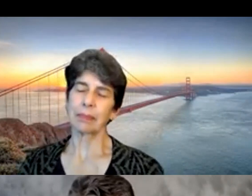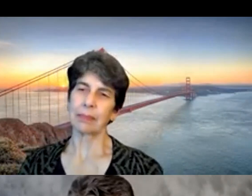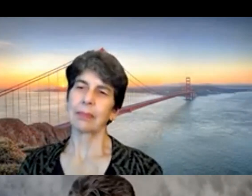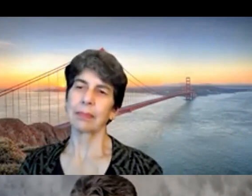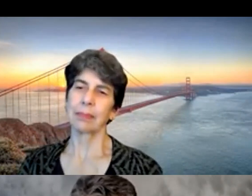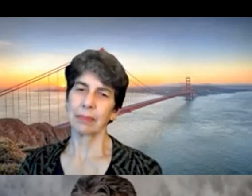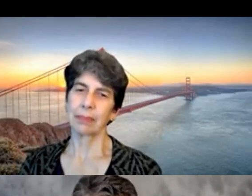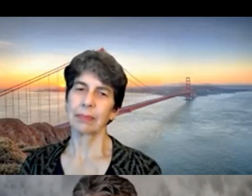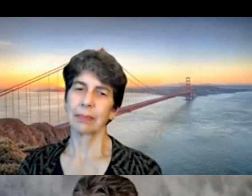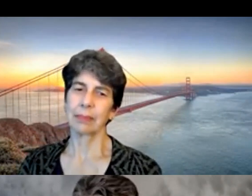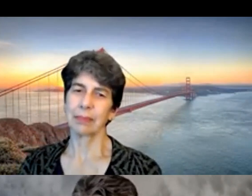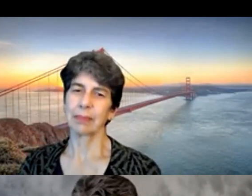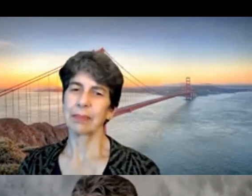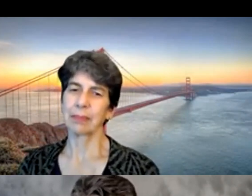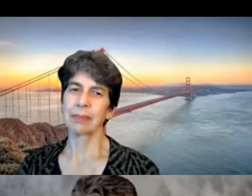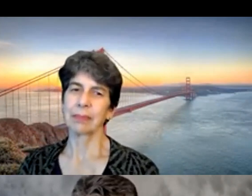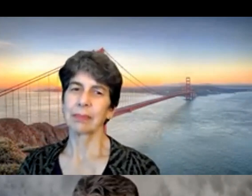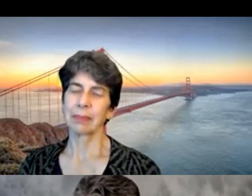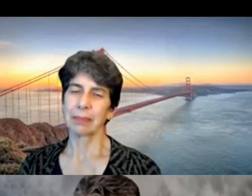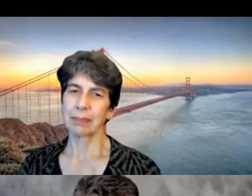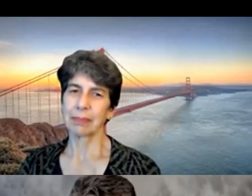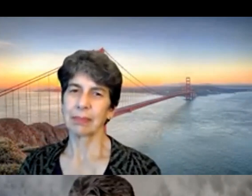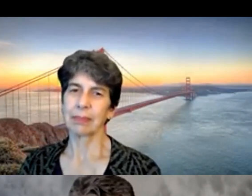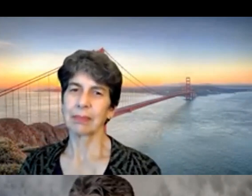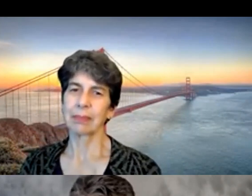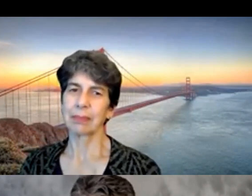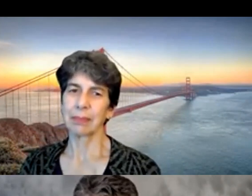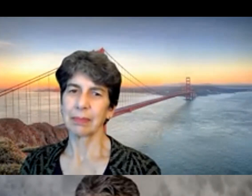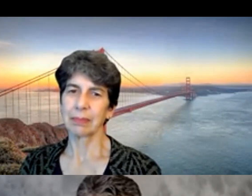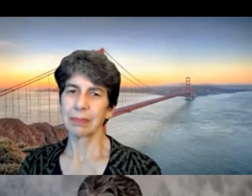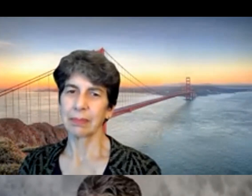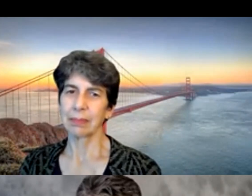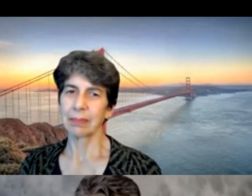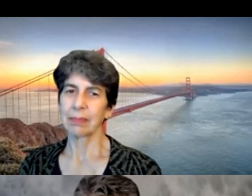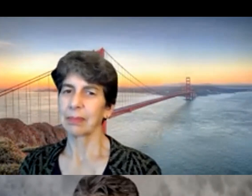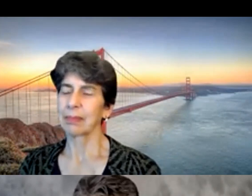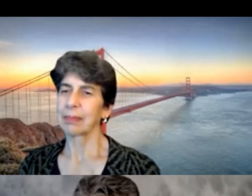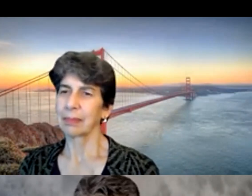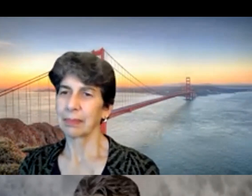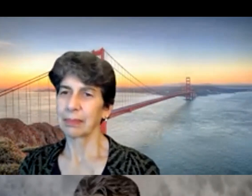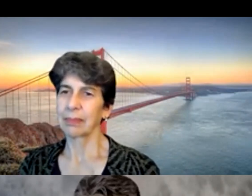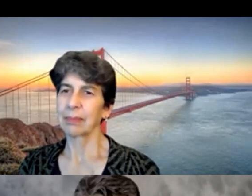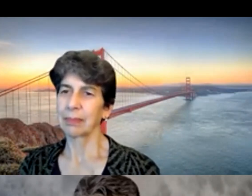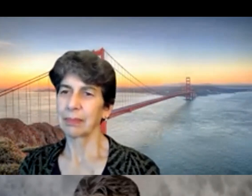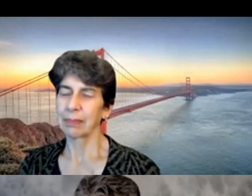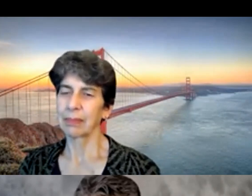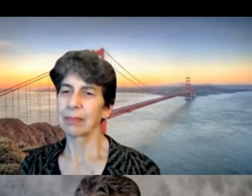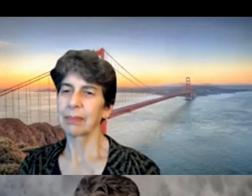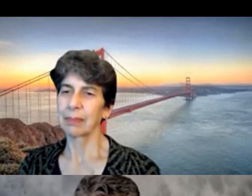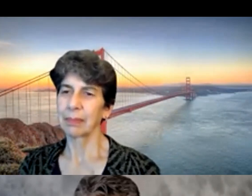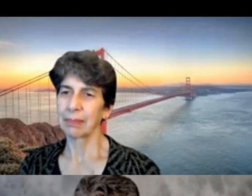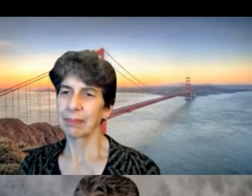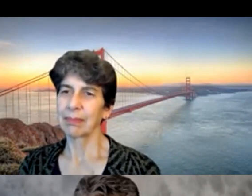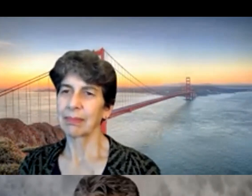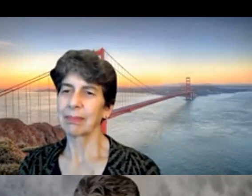and those on SLS self-energized systems through the DDS? What are you doing